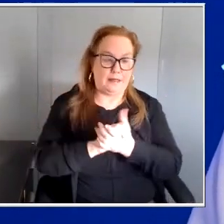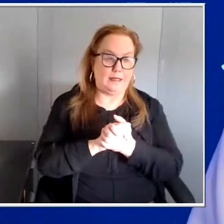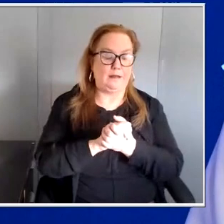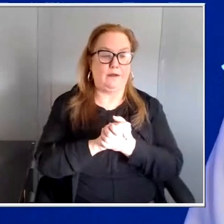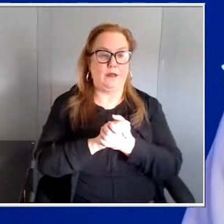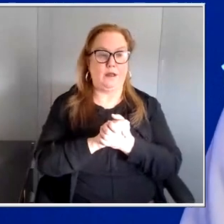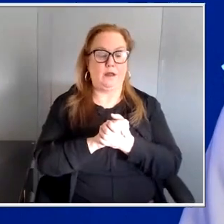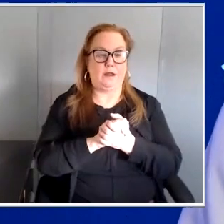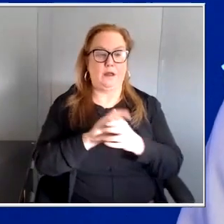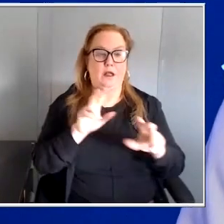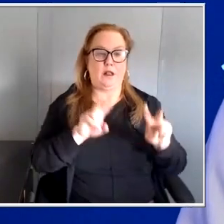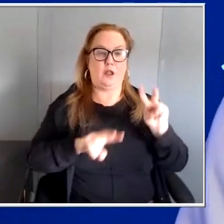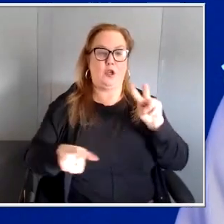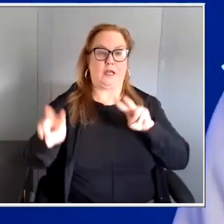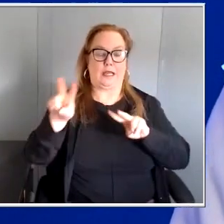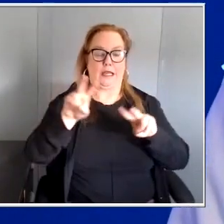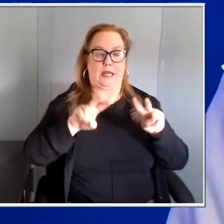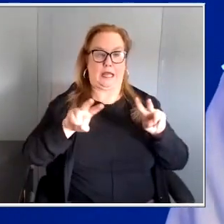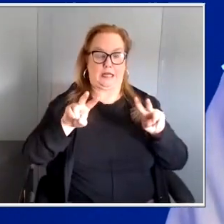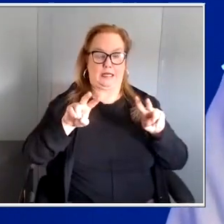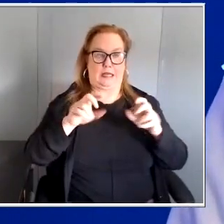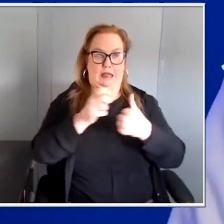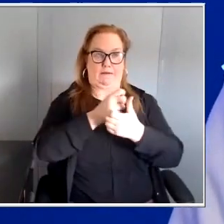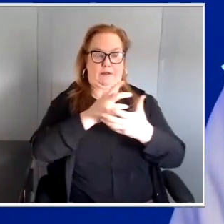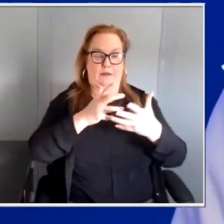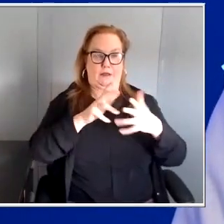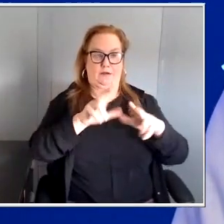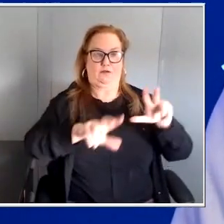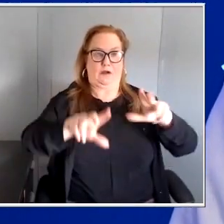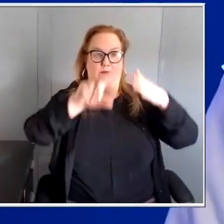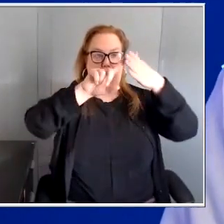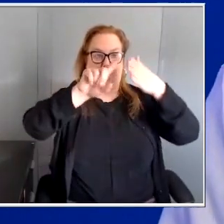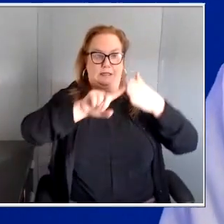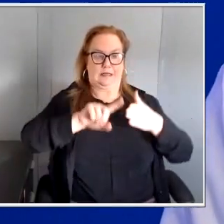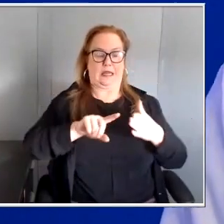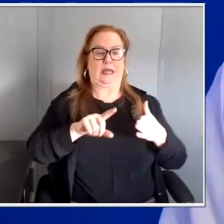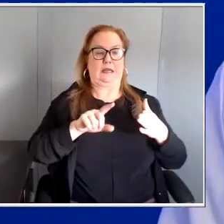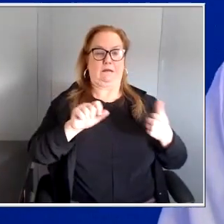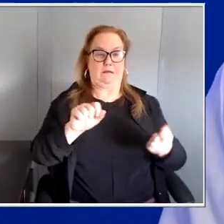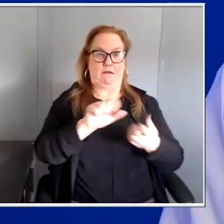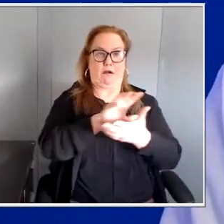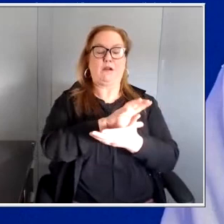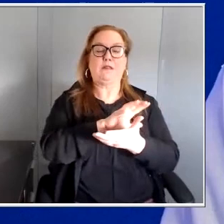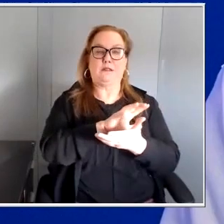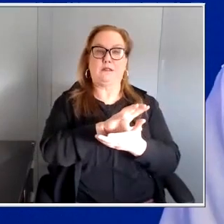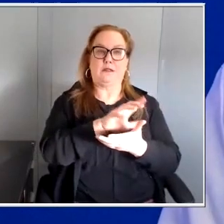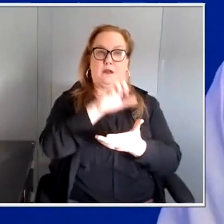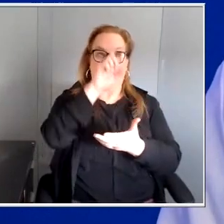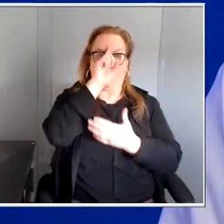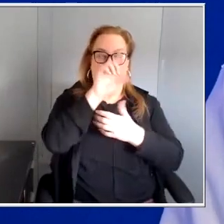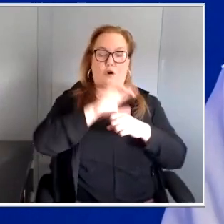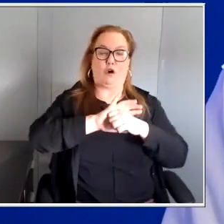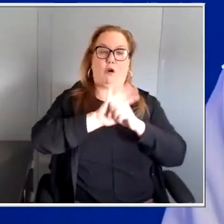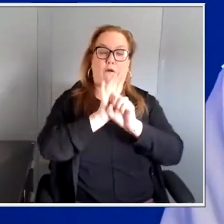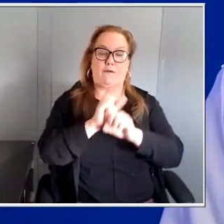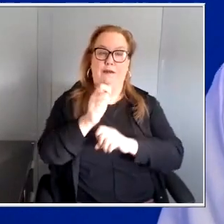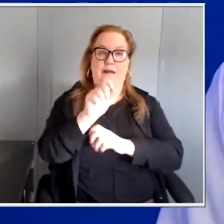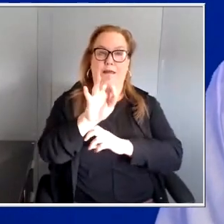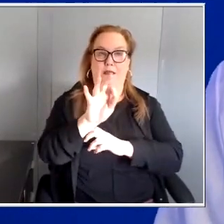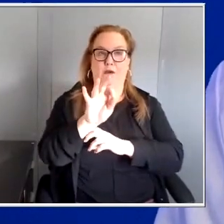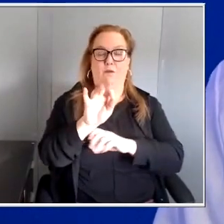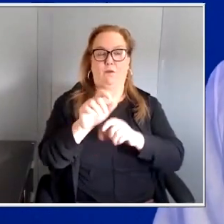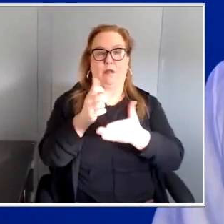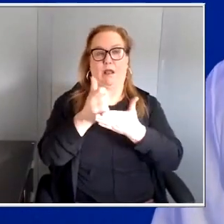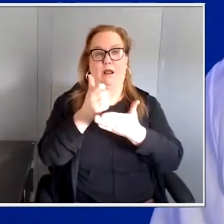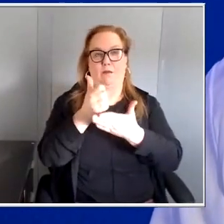at the mechanisms and trying to investigate the mechanisms of what's causing it for COVID-19 will also help in our knowledge